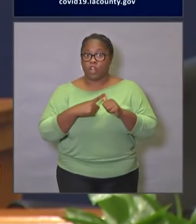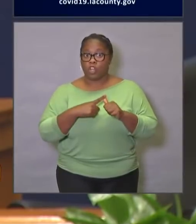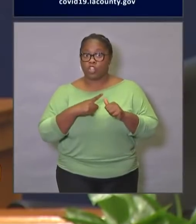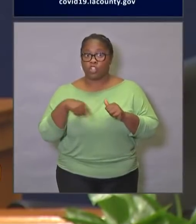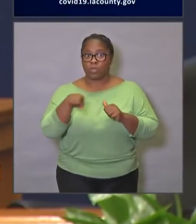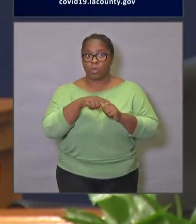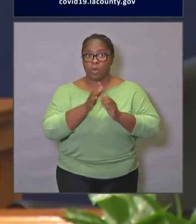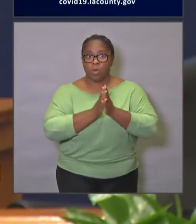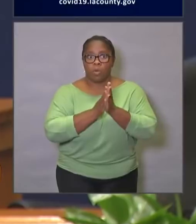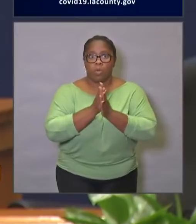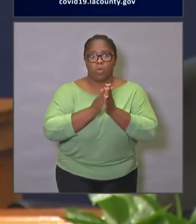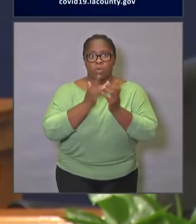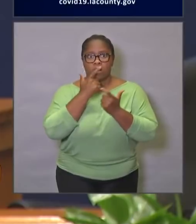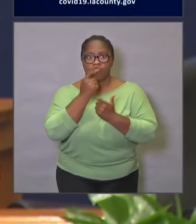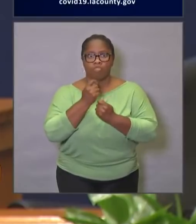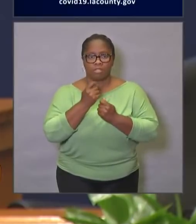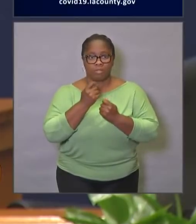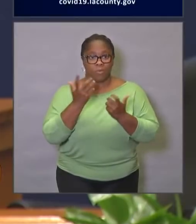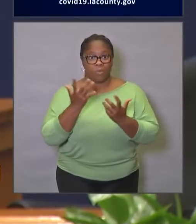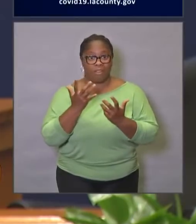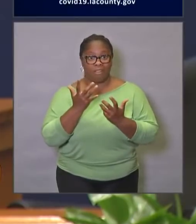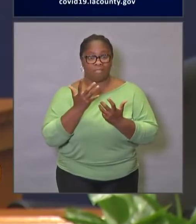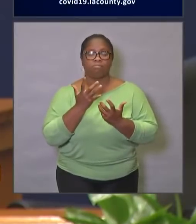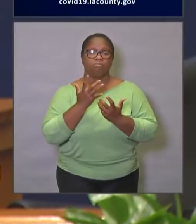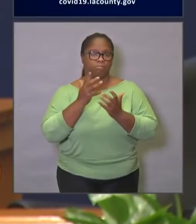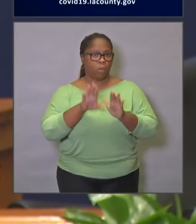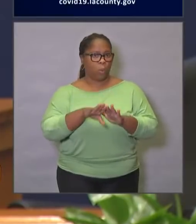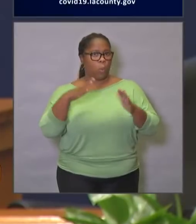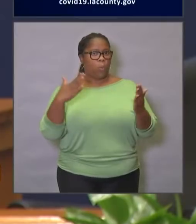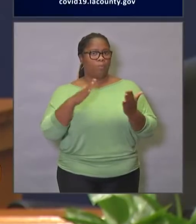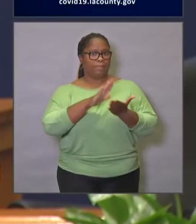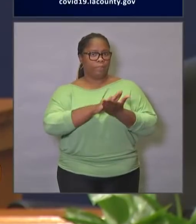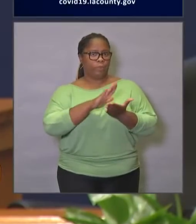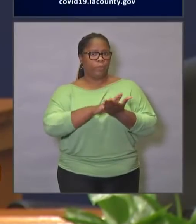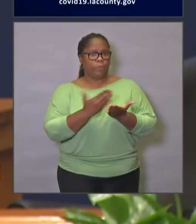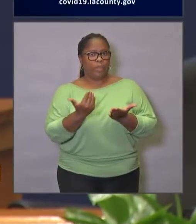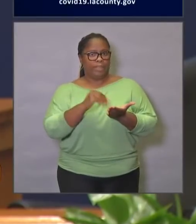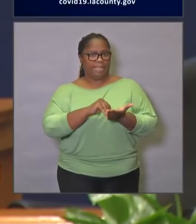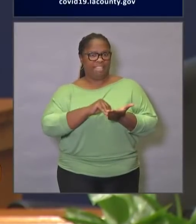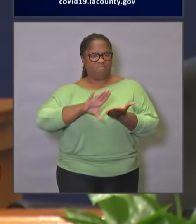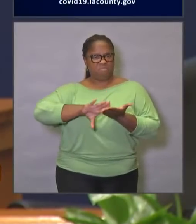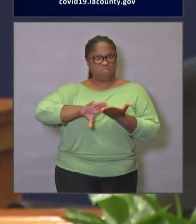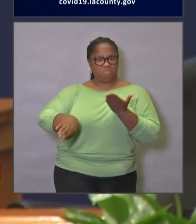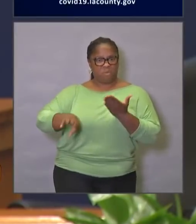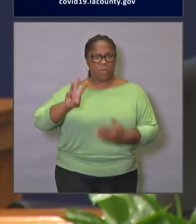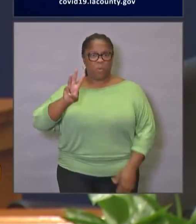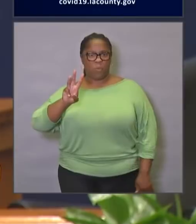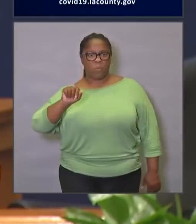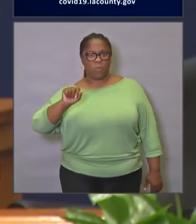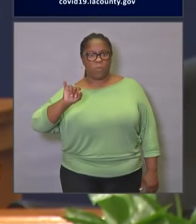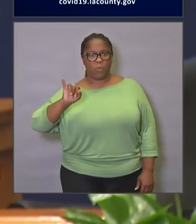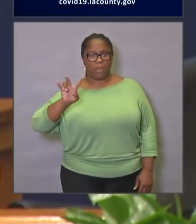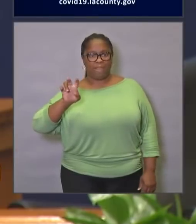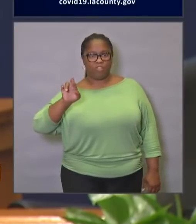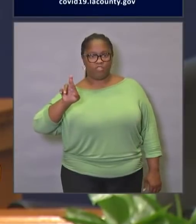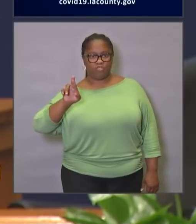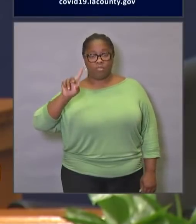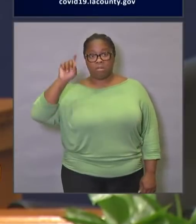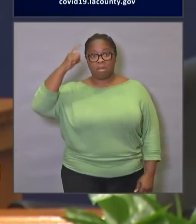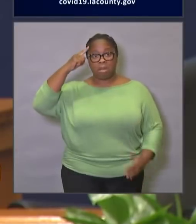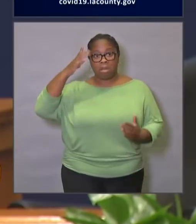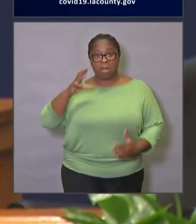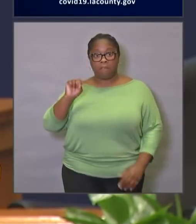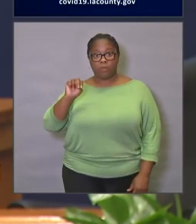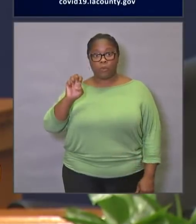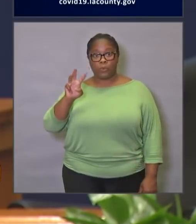so many in our community, the school reopening waivers. As you know, the governor is allowing